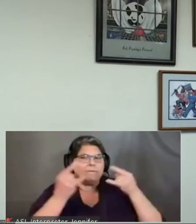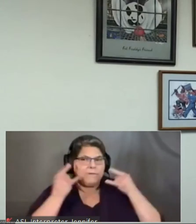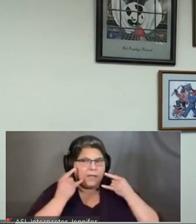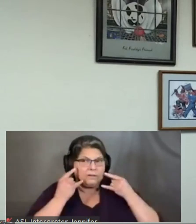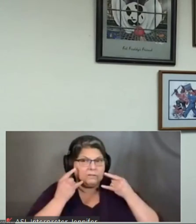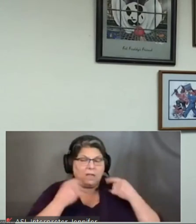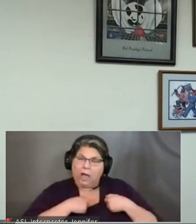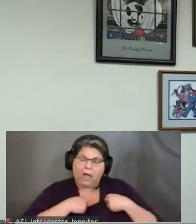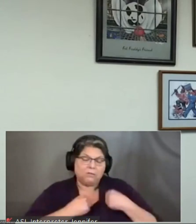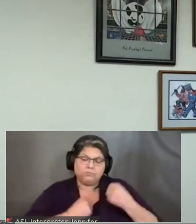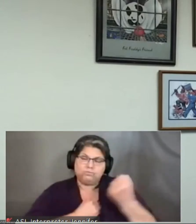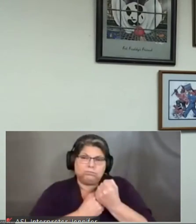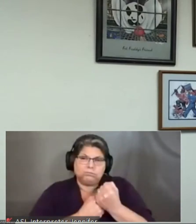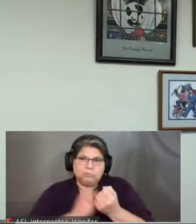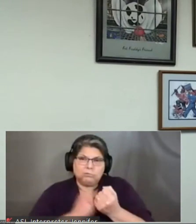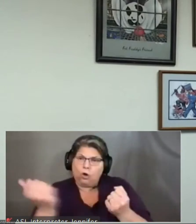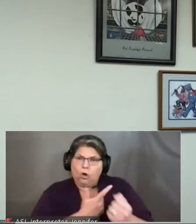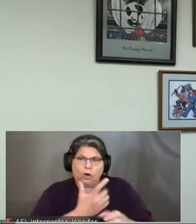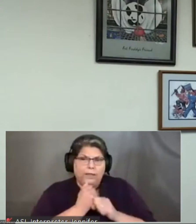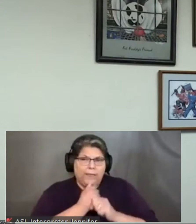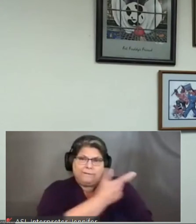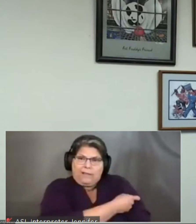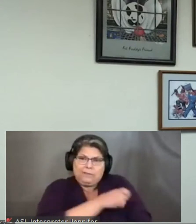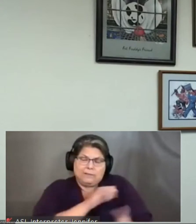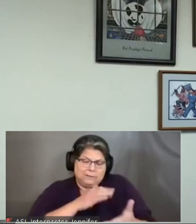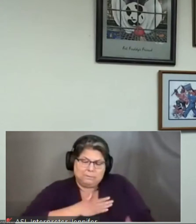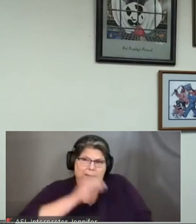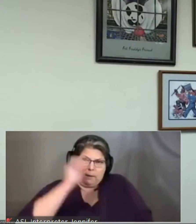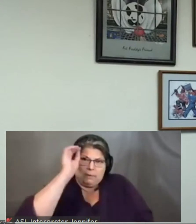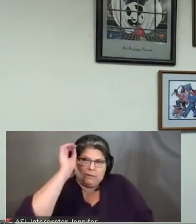vaccination. That's me.